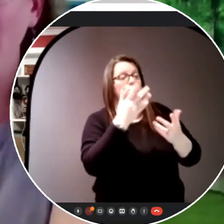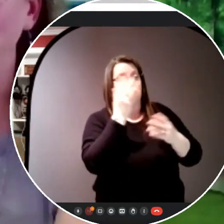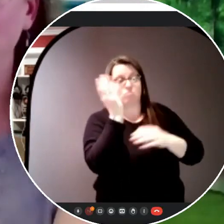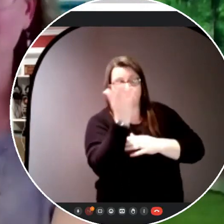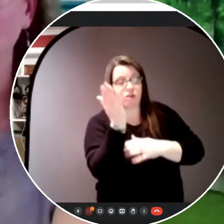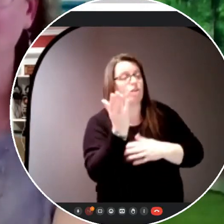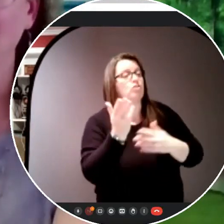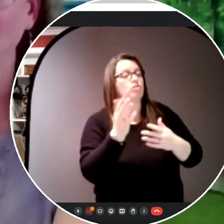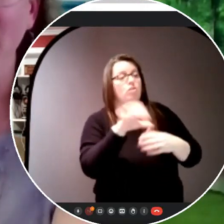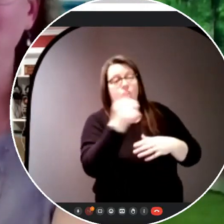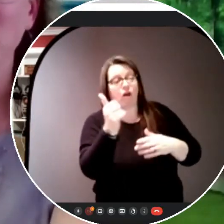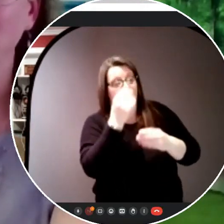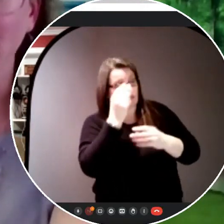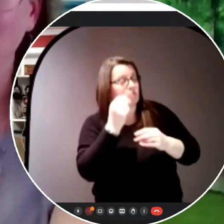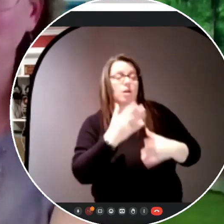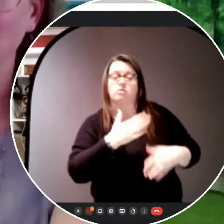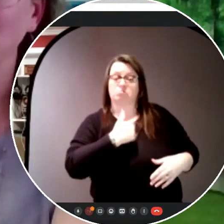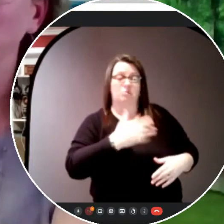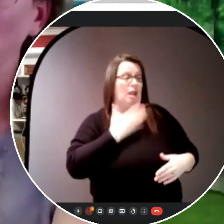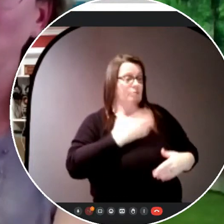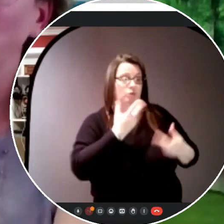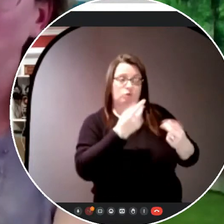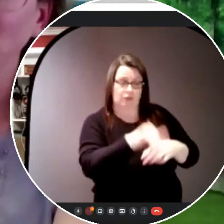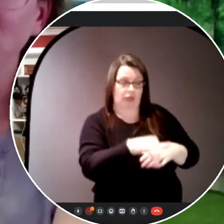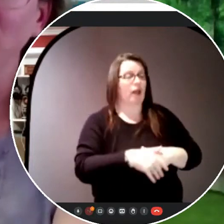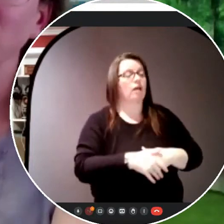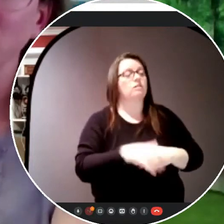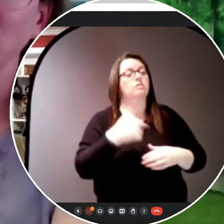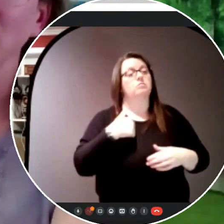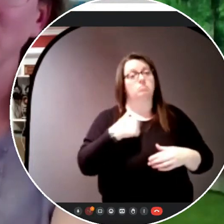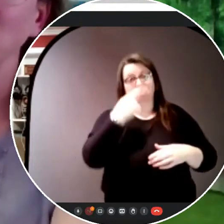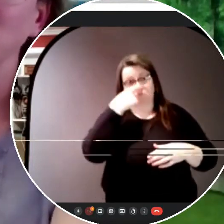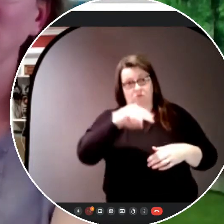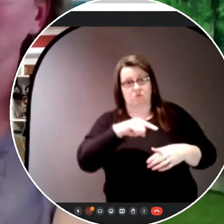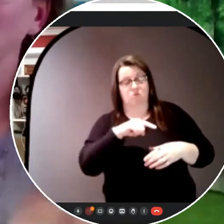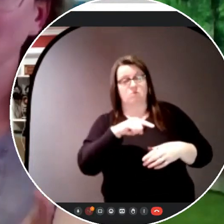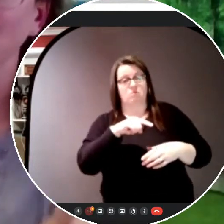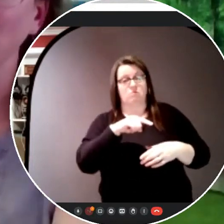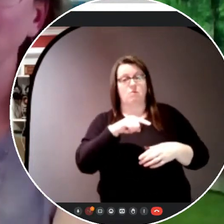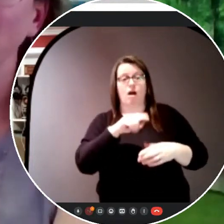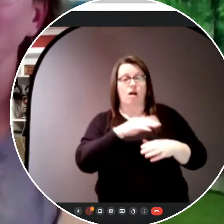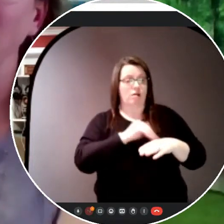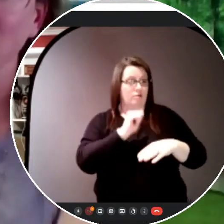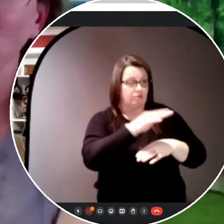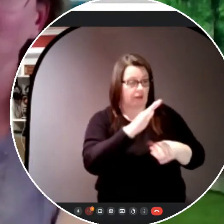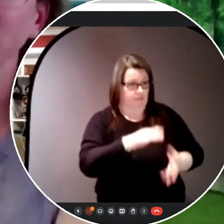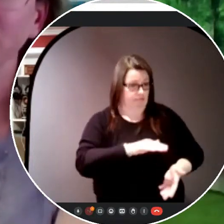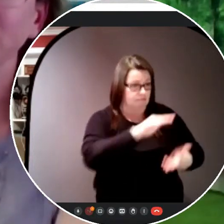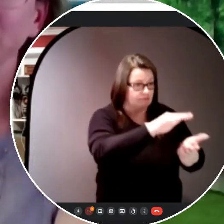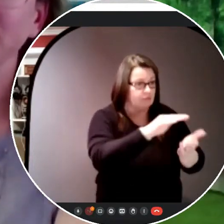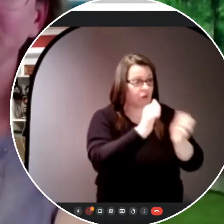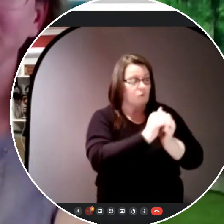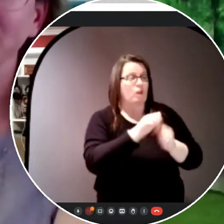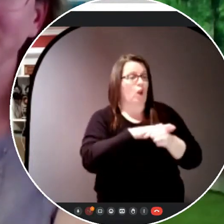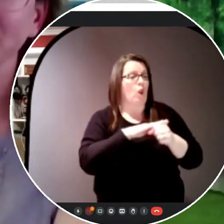I'd be happy to send a package in the mail with some local books that really speak to the subject and can expand upon that as well.